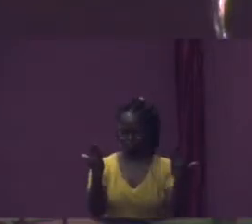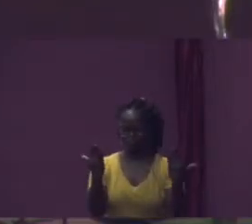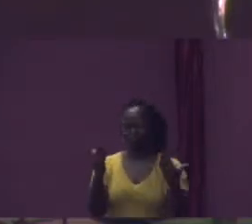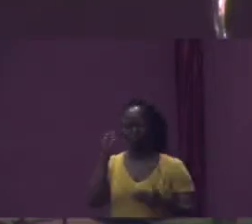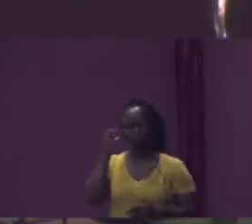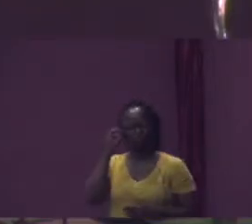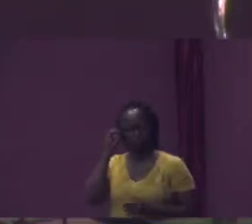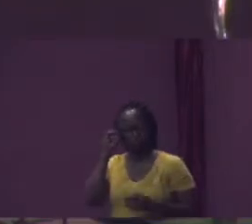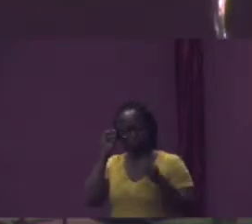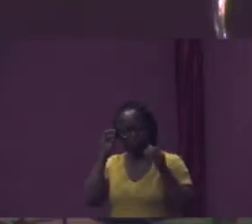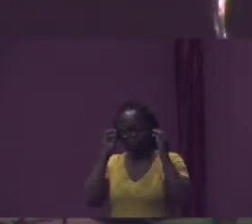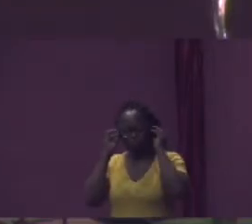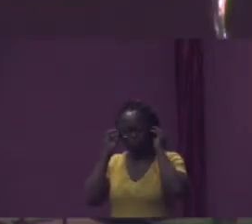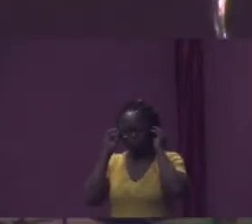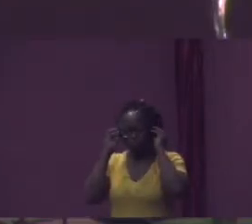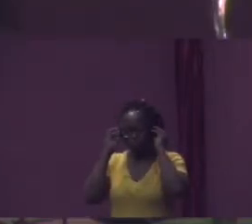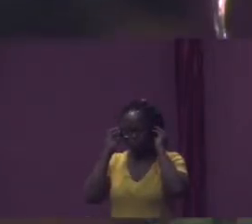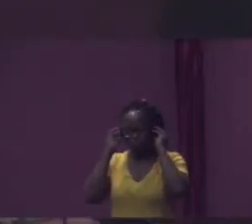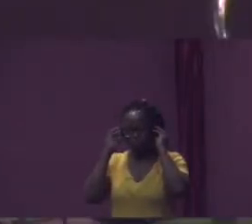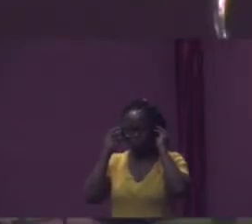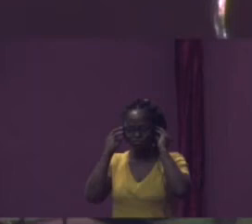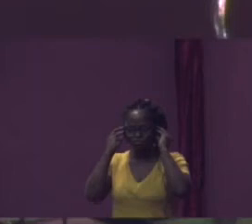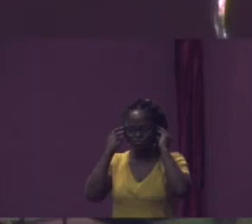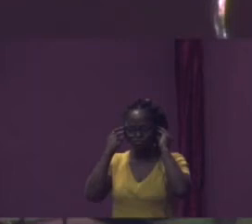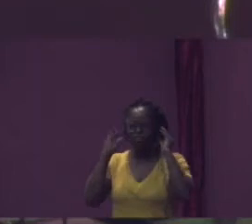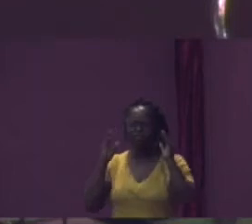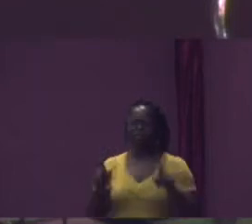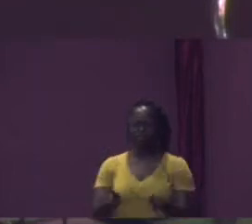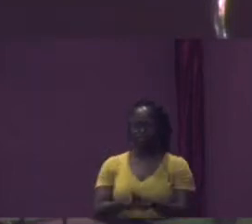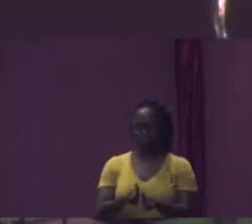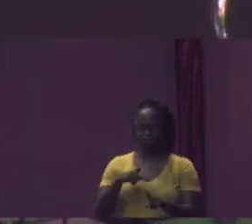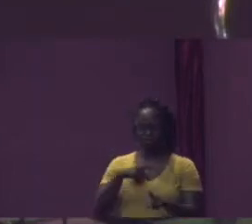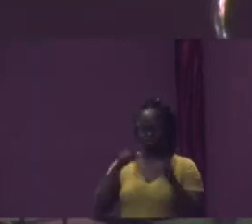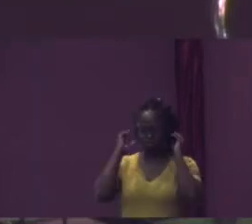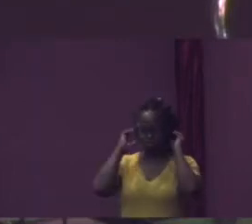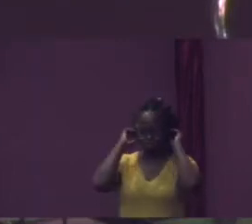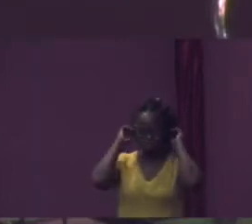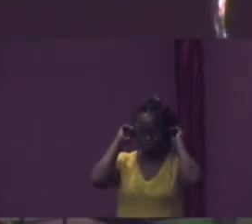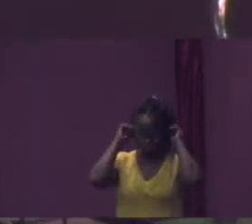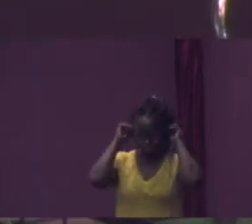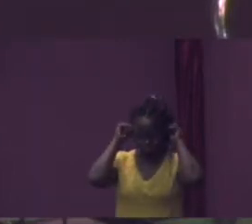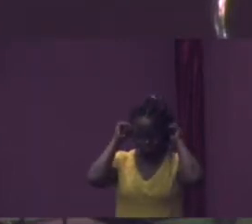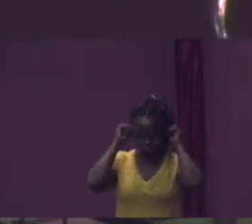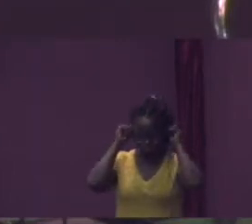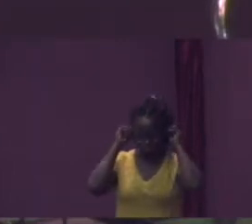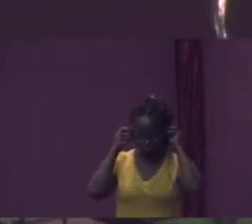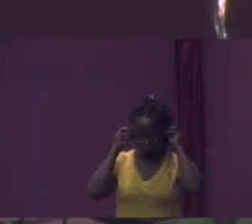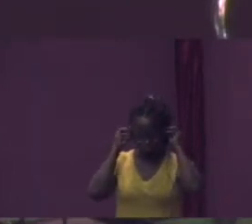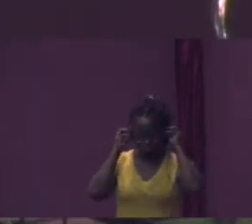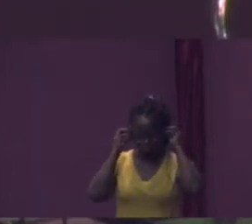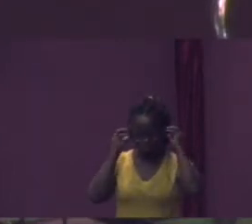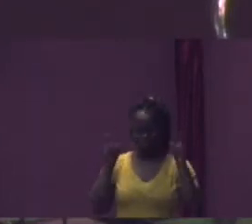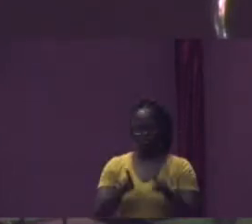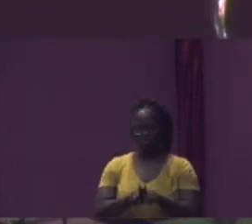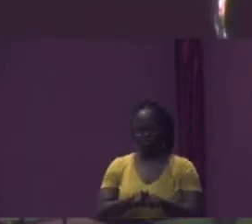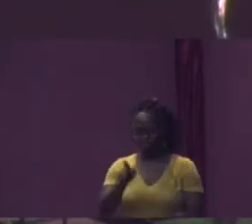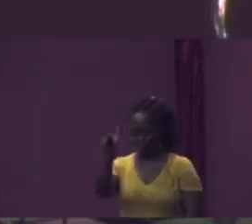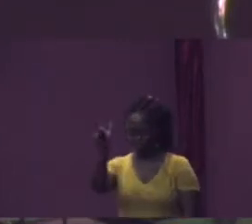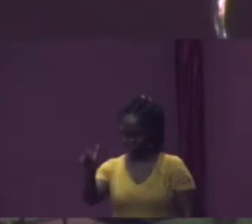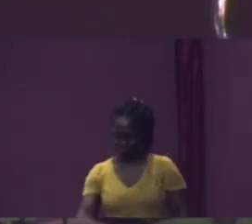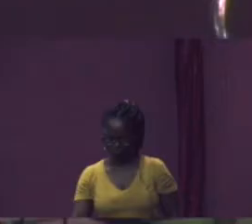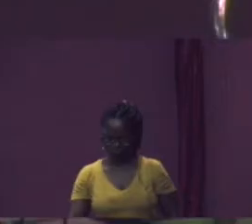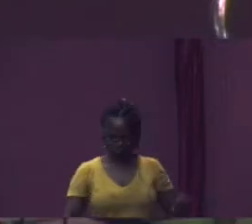the patient was constrained within this context, which is an irony, as many of the reasons for these constraints stemmed from seeking